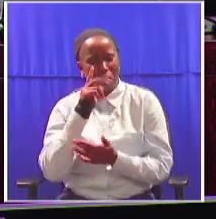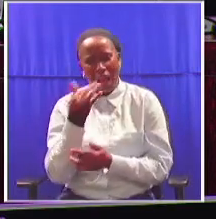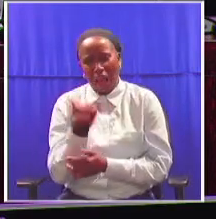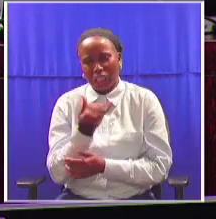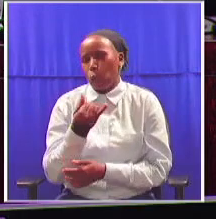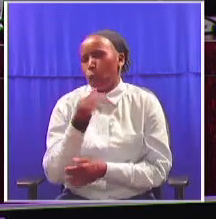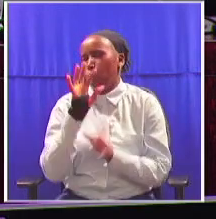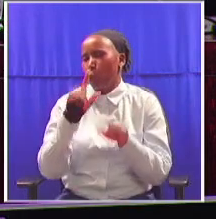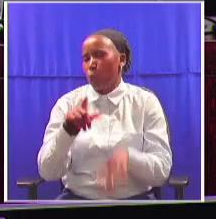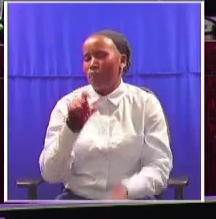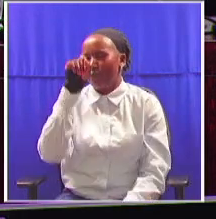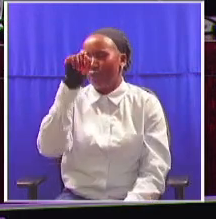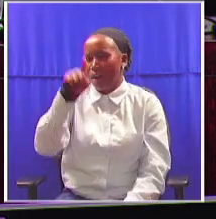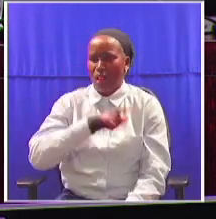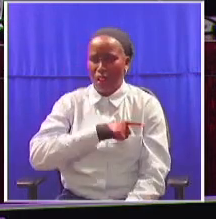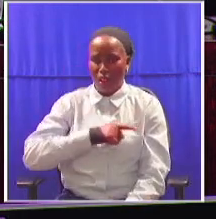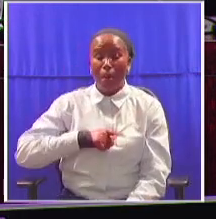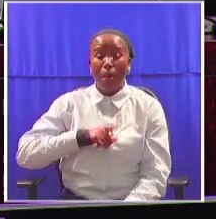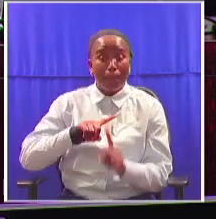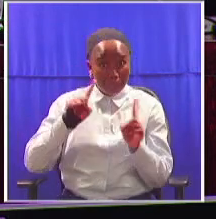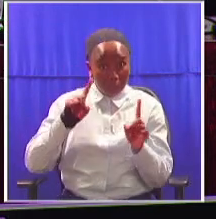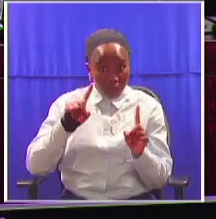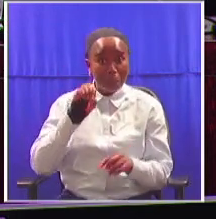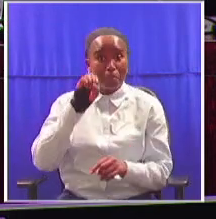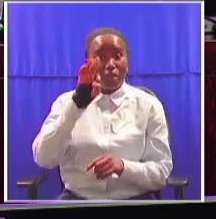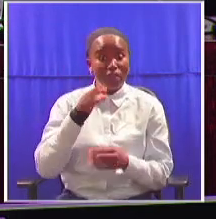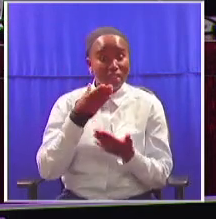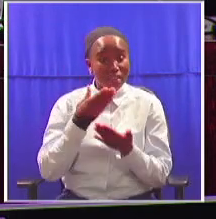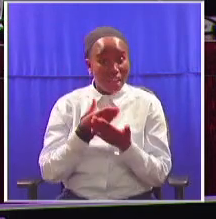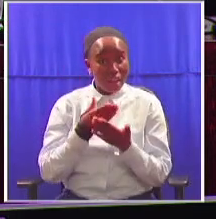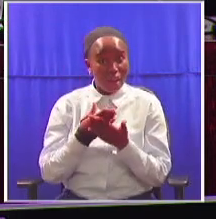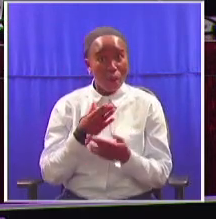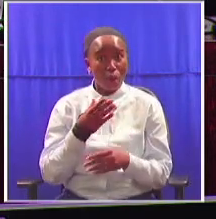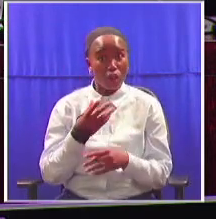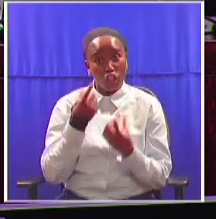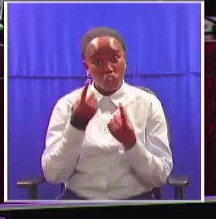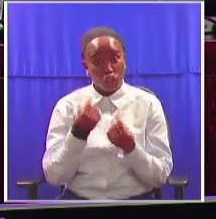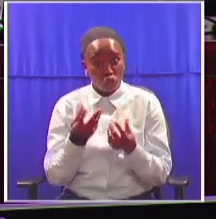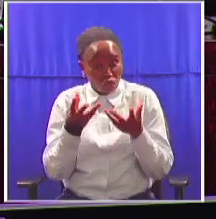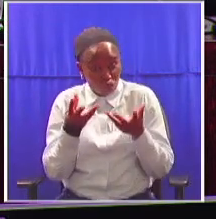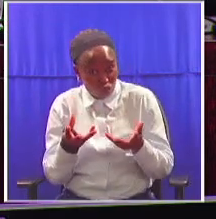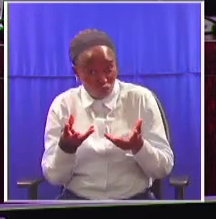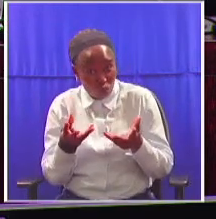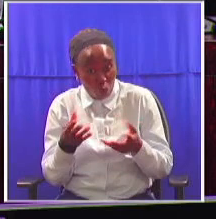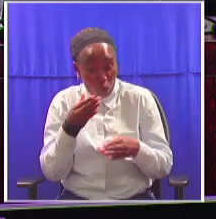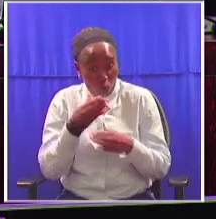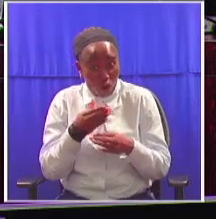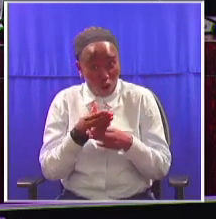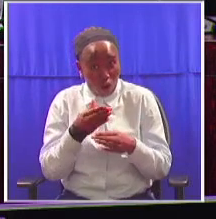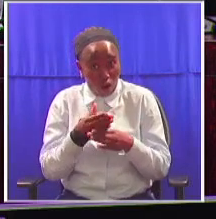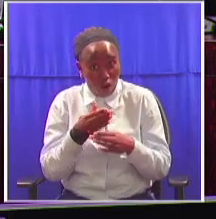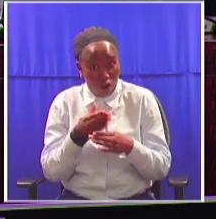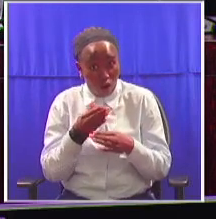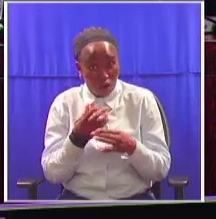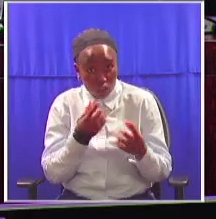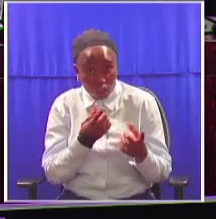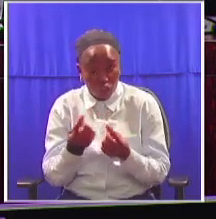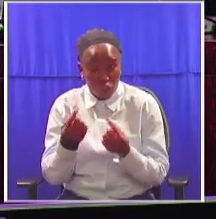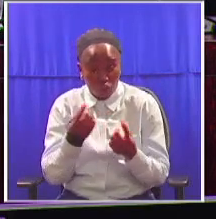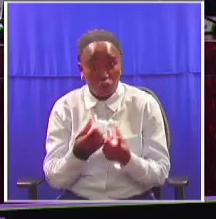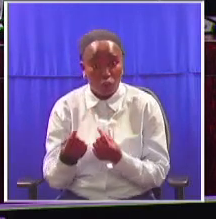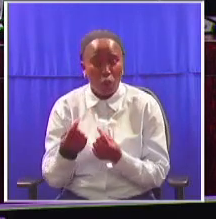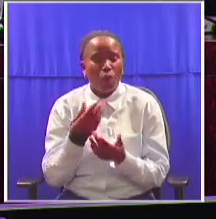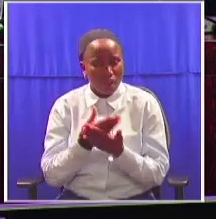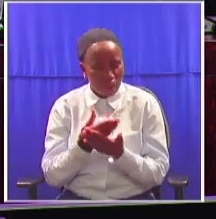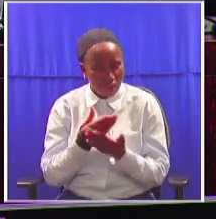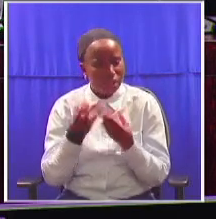course, difficult as our path is, we will get through our challenges if we